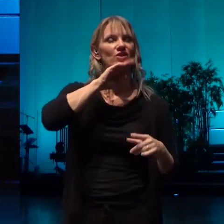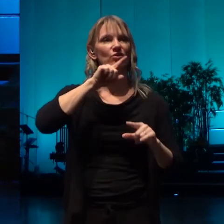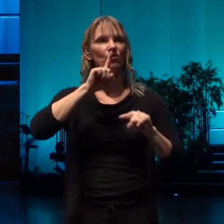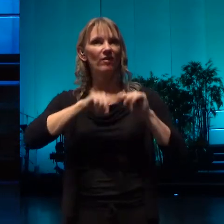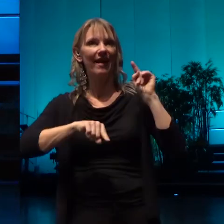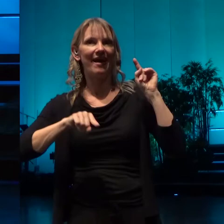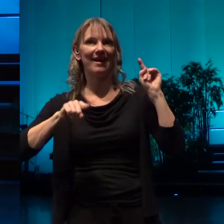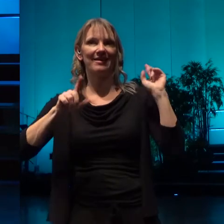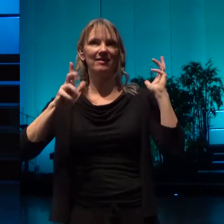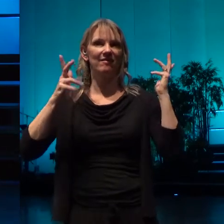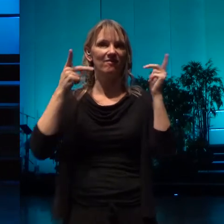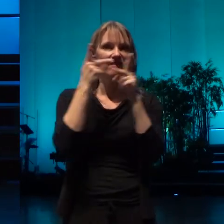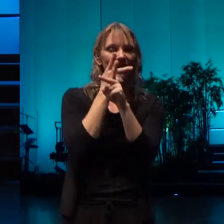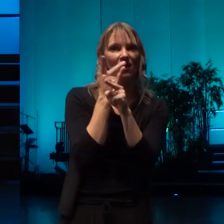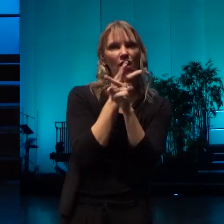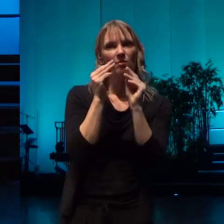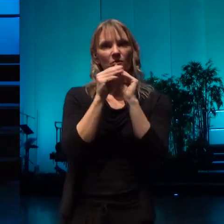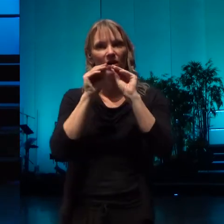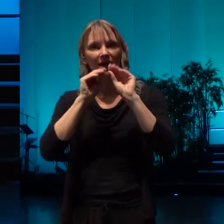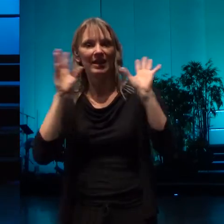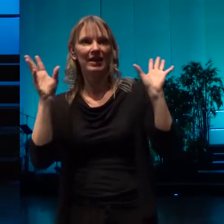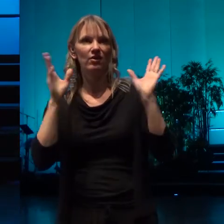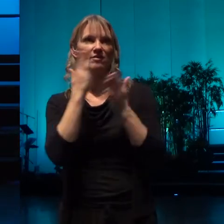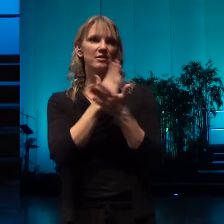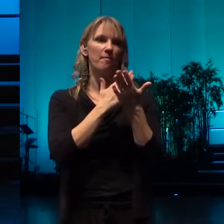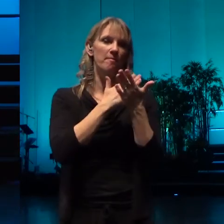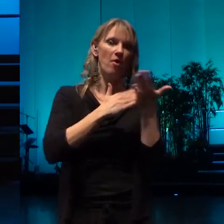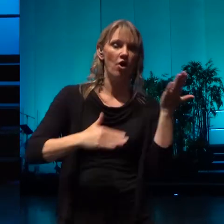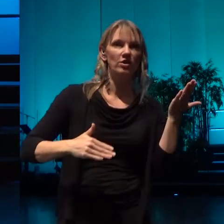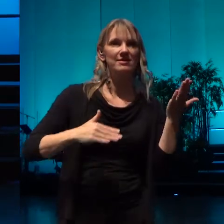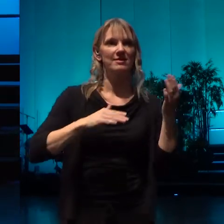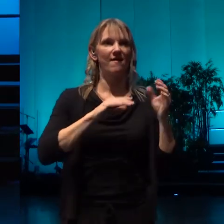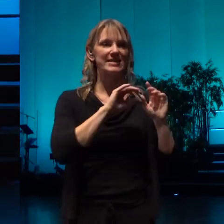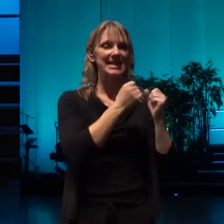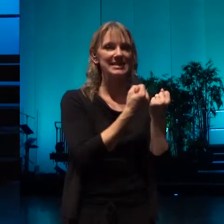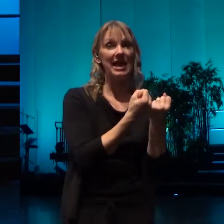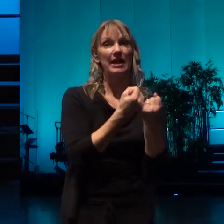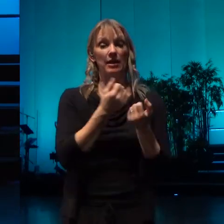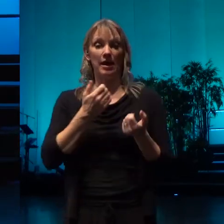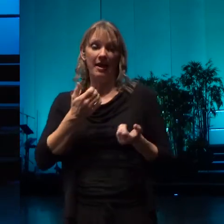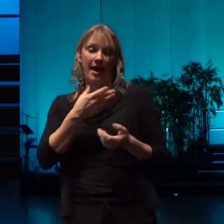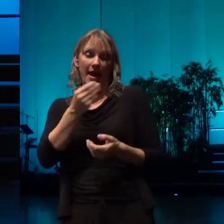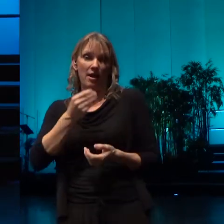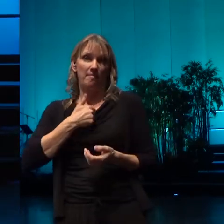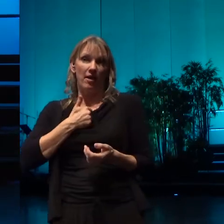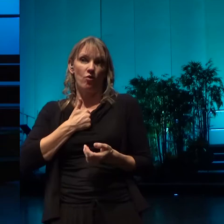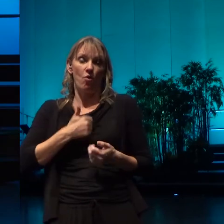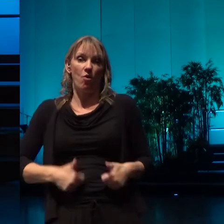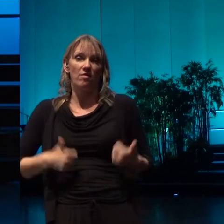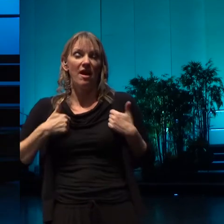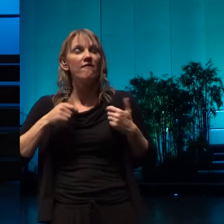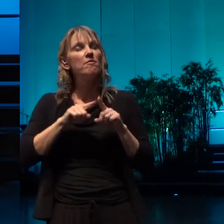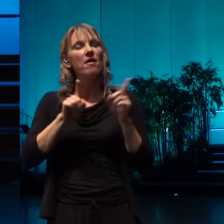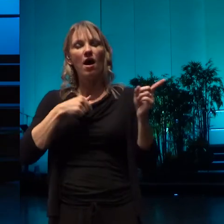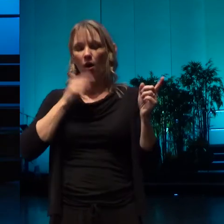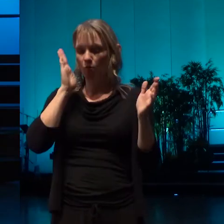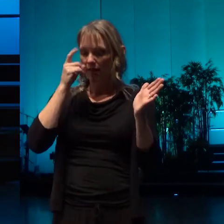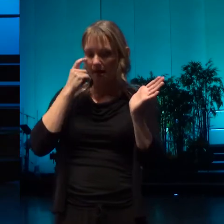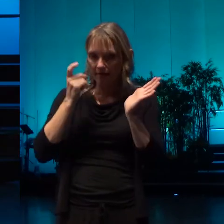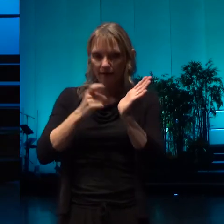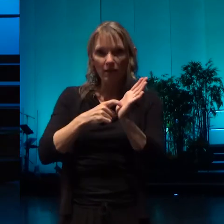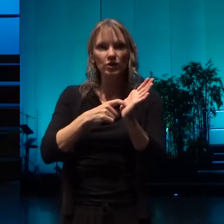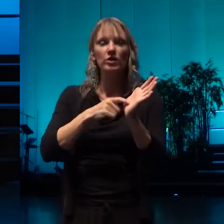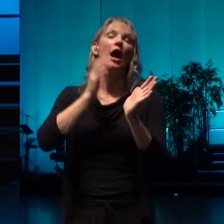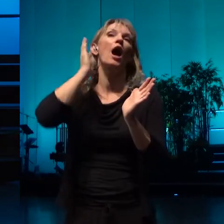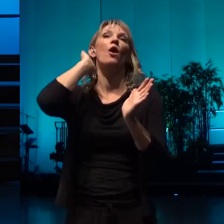it together better in some areas of society, even in my own life. But you know, I'm going to acknowledge it, and I'm going to be